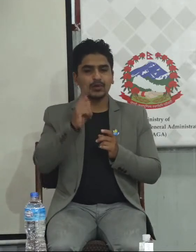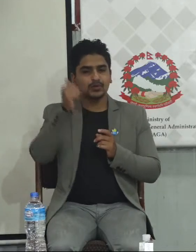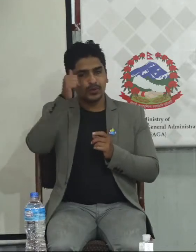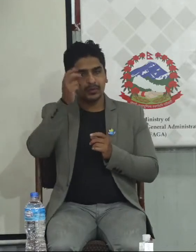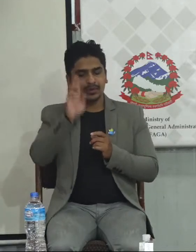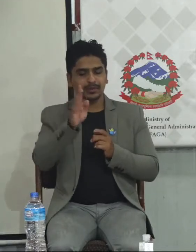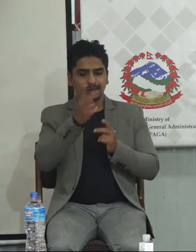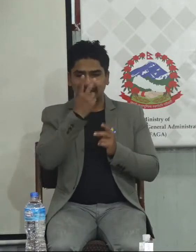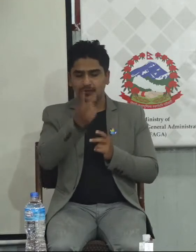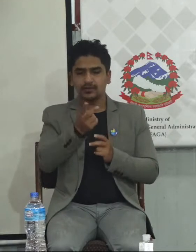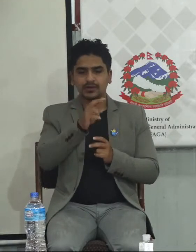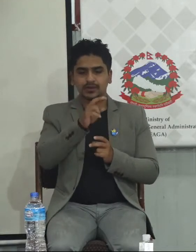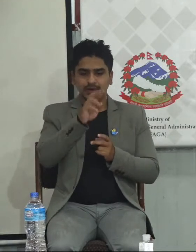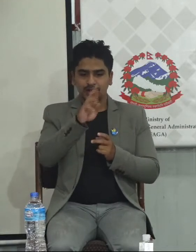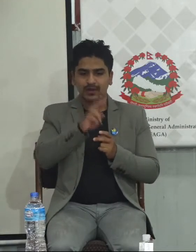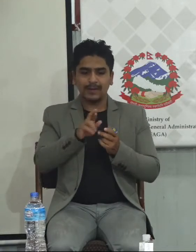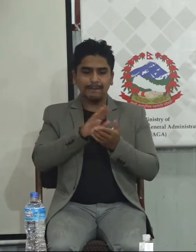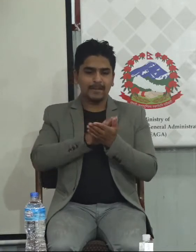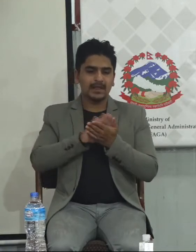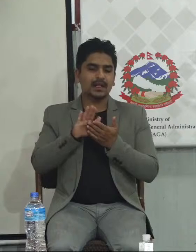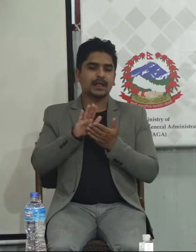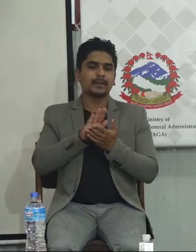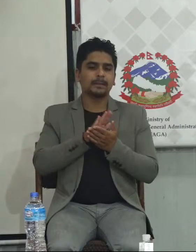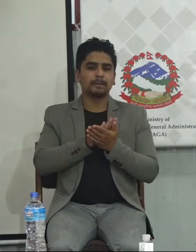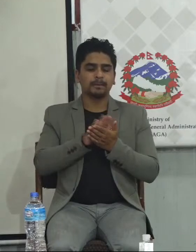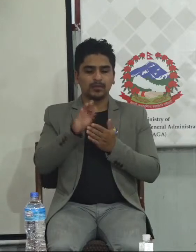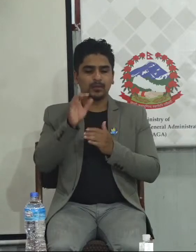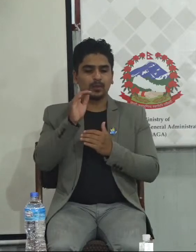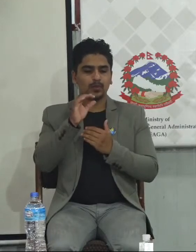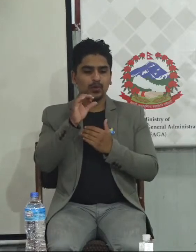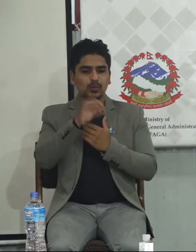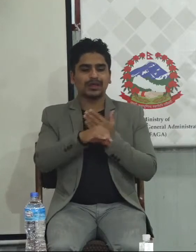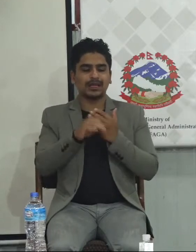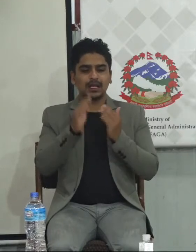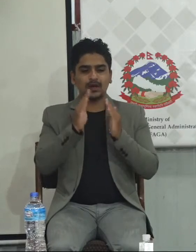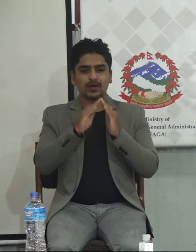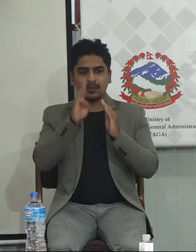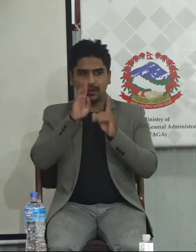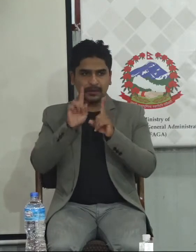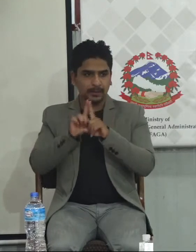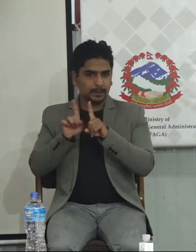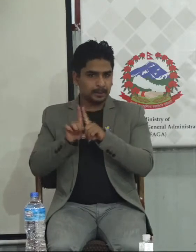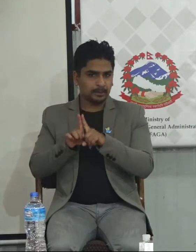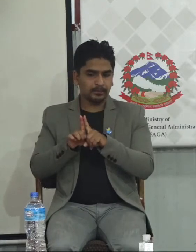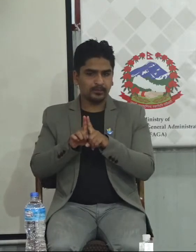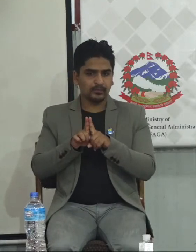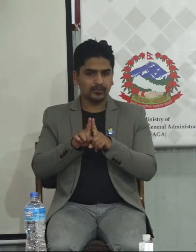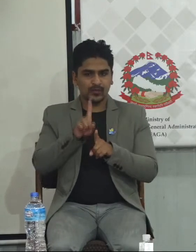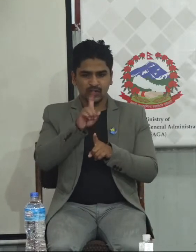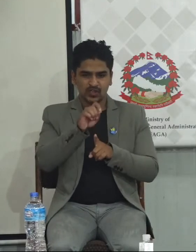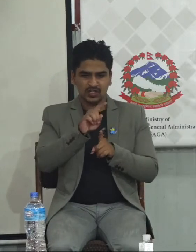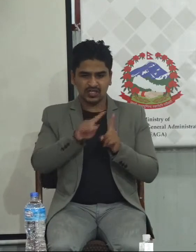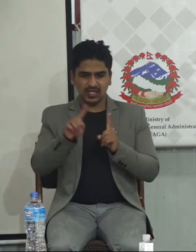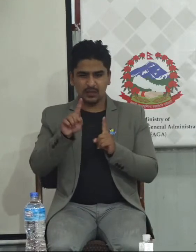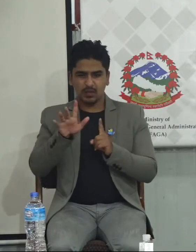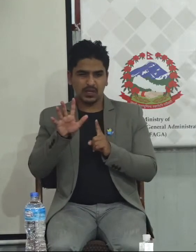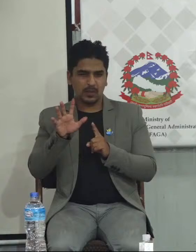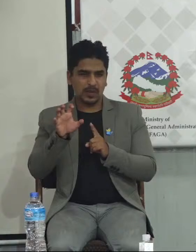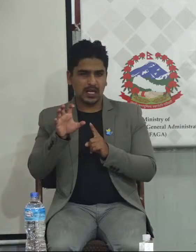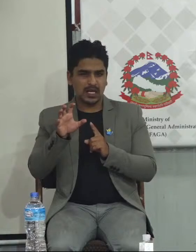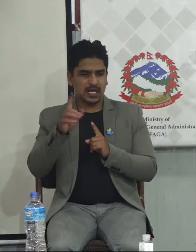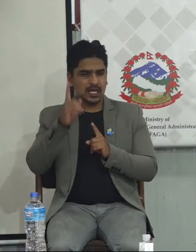process in your house every day, 10 to 15 minutes, and it will have a very